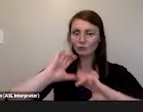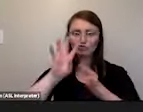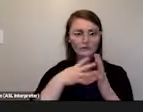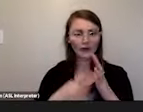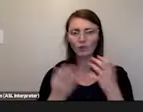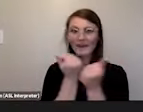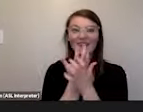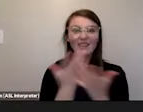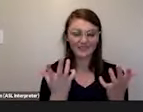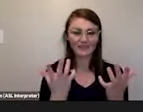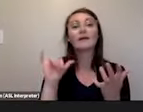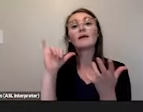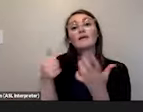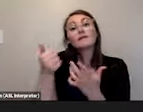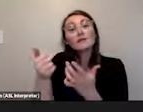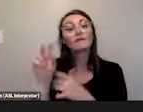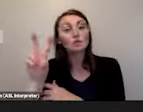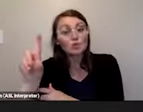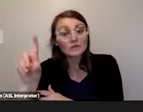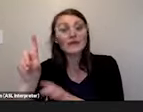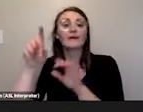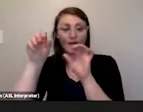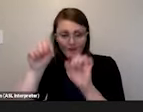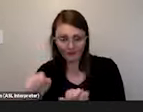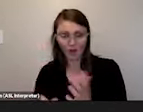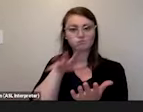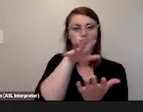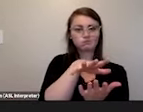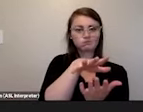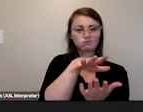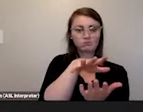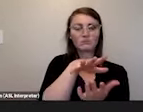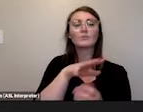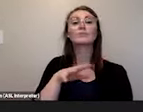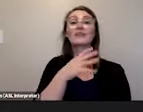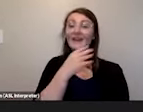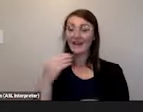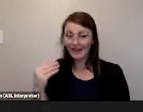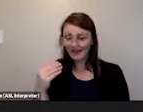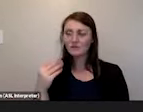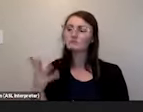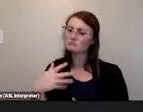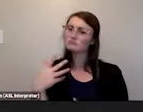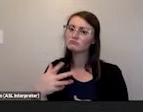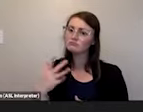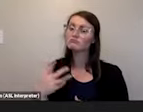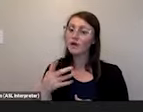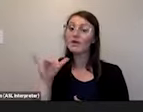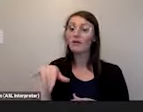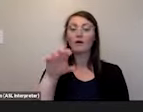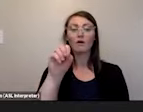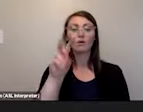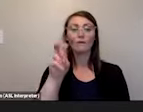as a two-dimensional tactile graphic. And then when you put the overlay